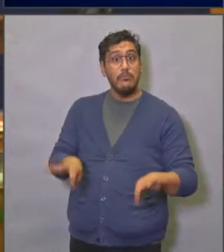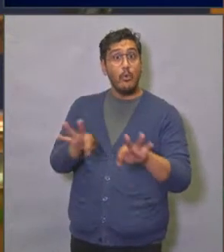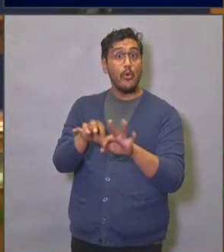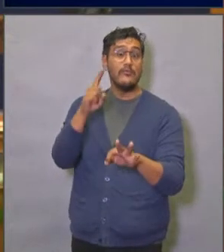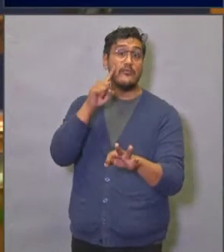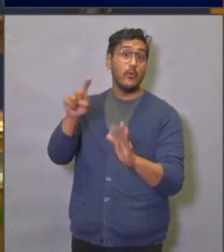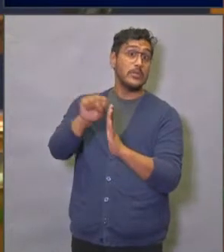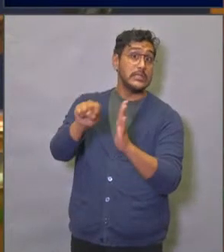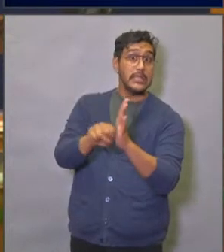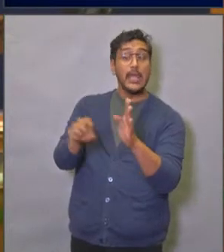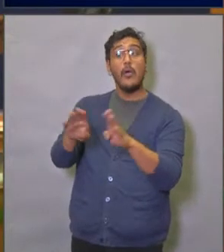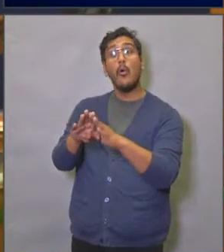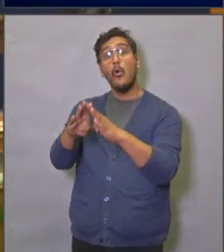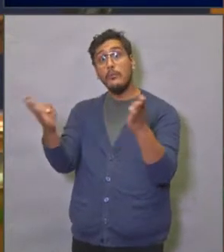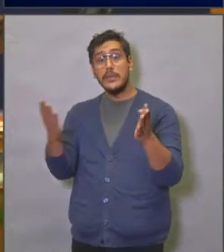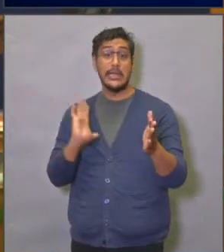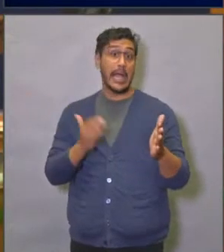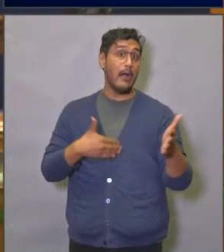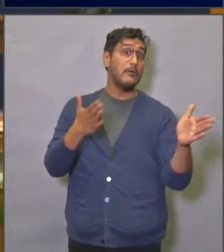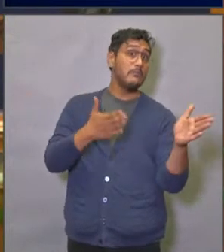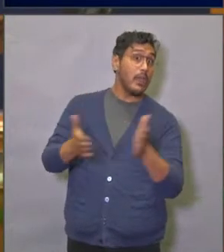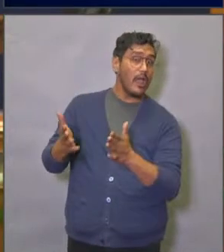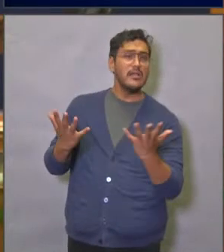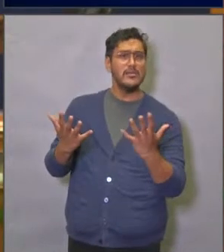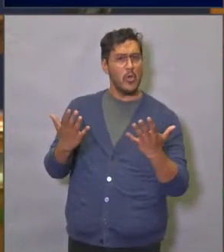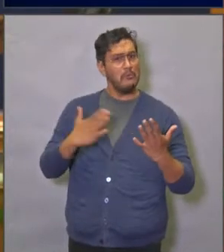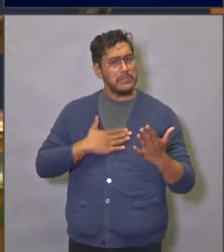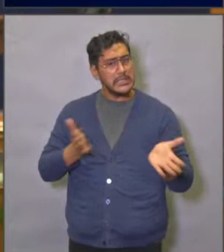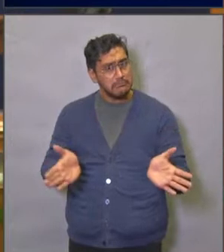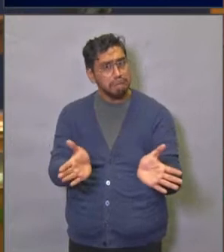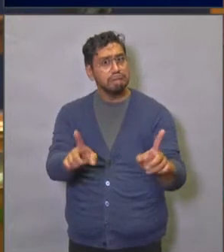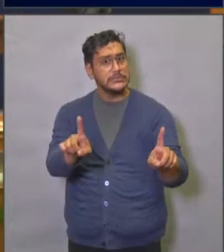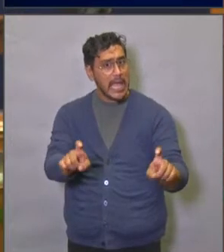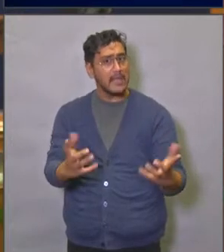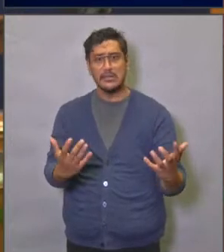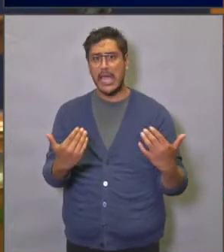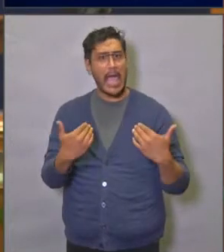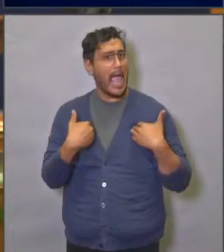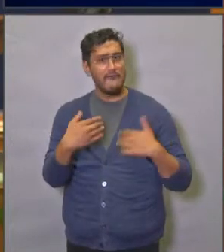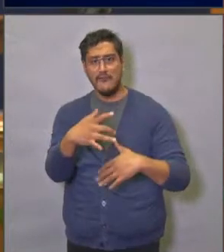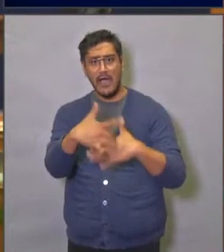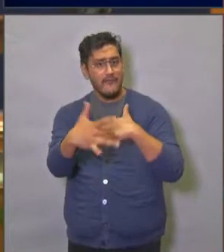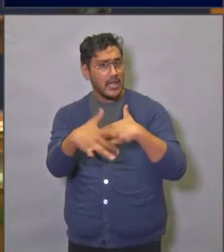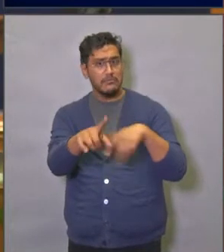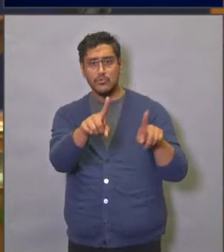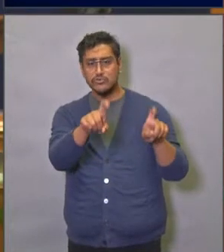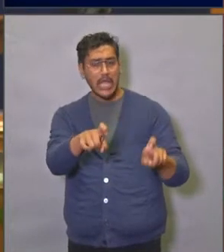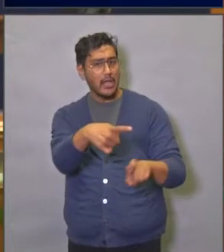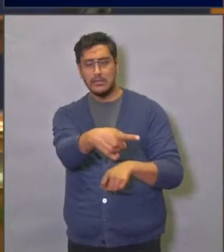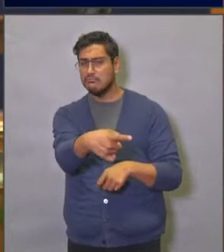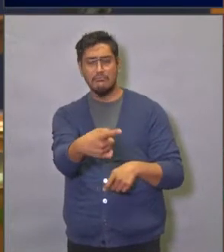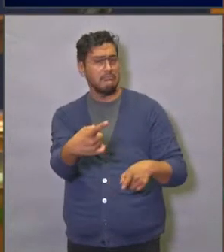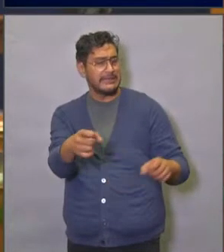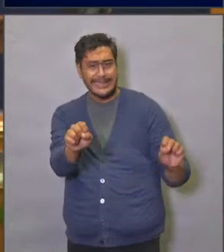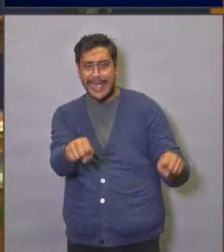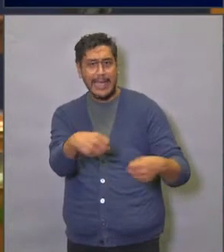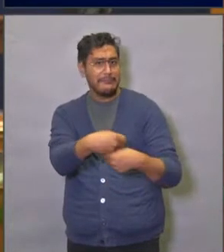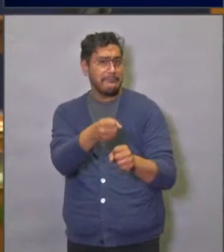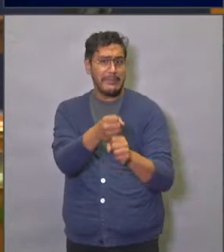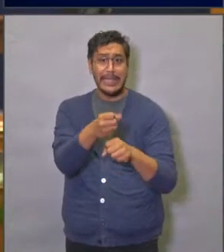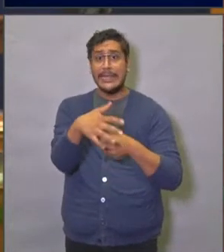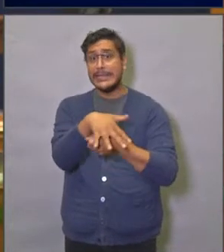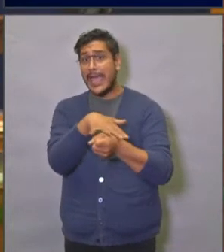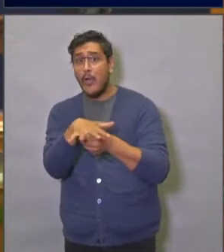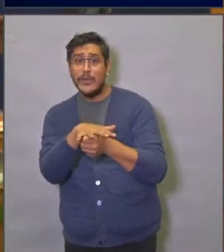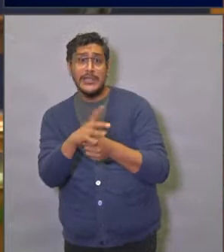tiered framework. So we would very much encourage people to get testing, know there's appointments available through the county or city operated testing sites, as well